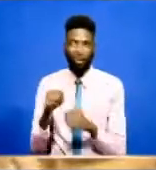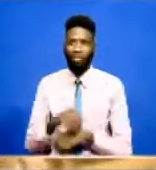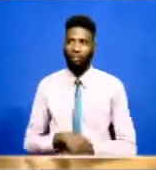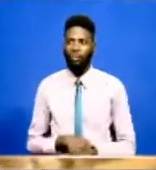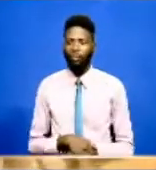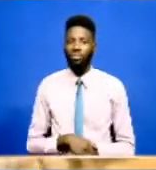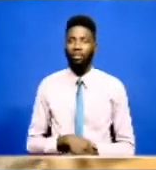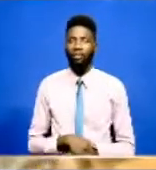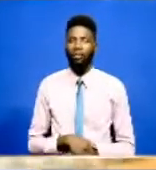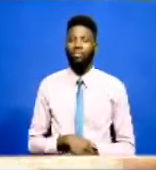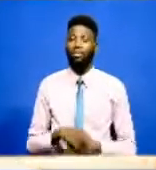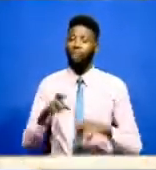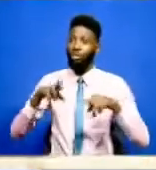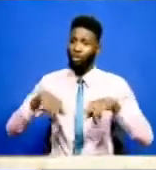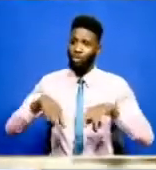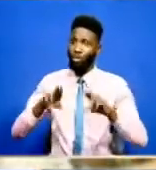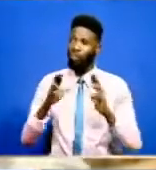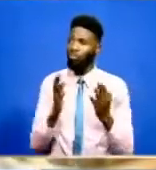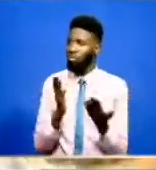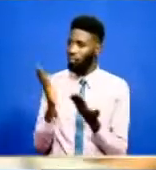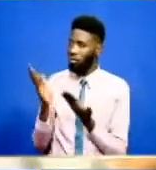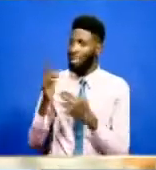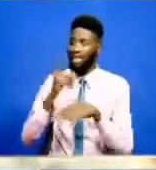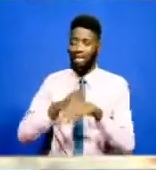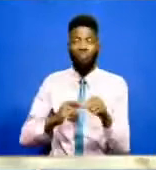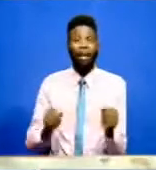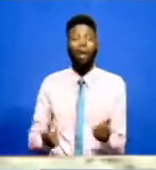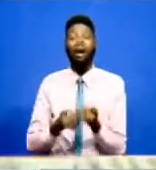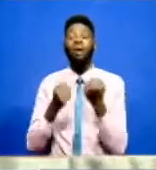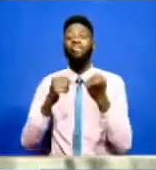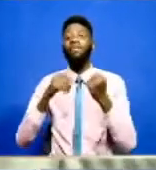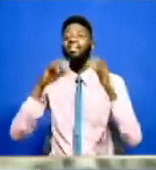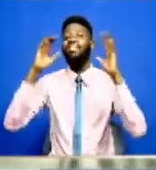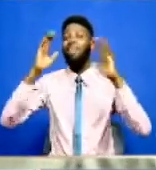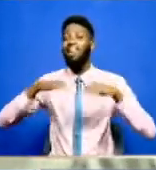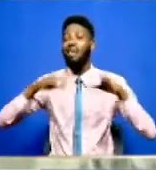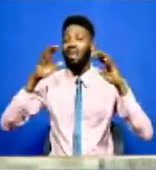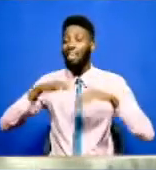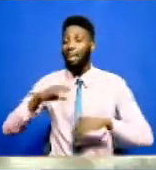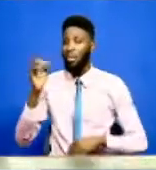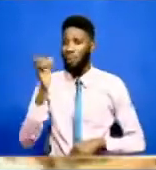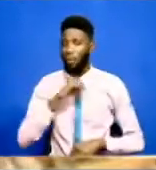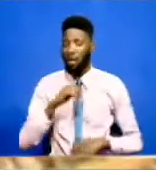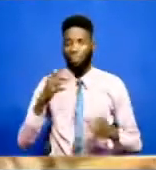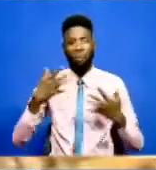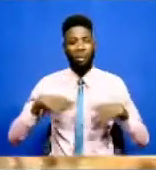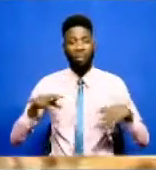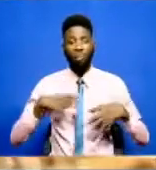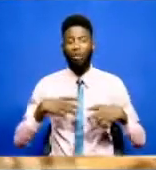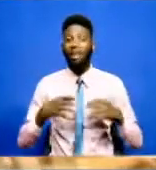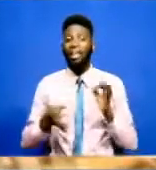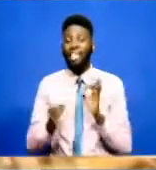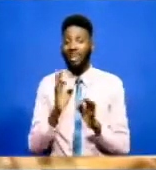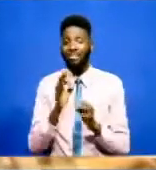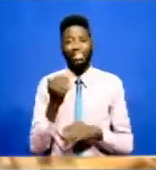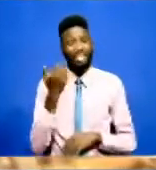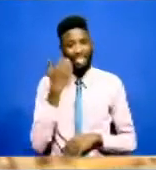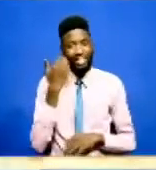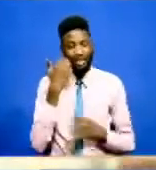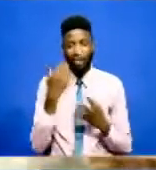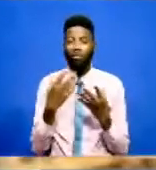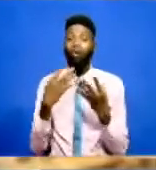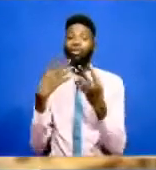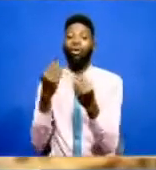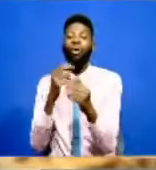Lundure. Hii njia wakati imenyesha. Watu kama ni wagonjwa kupelekwa hospitali na